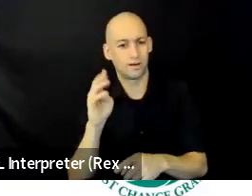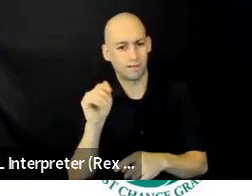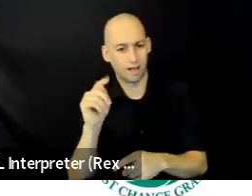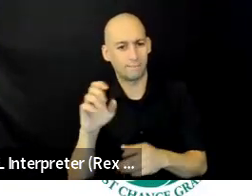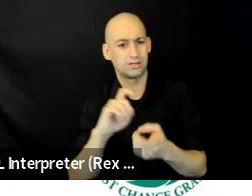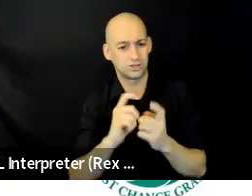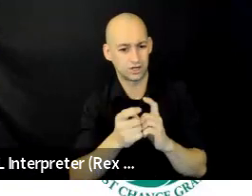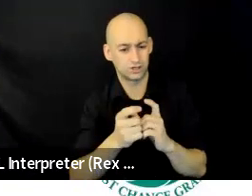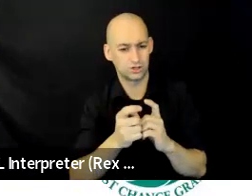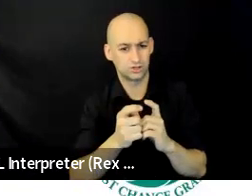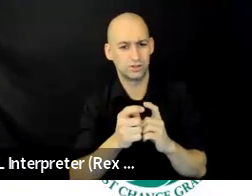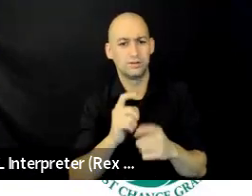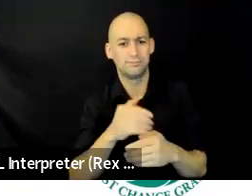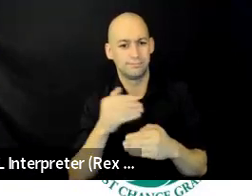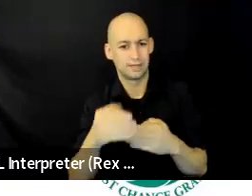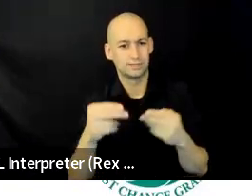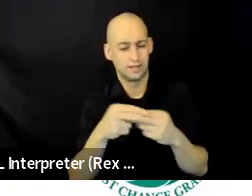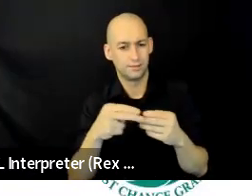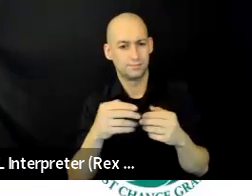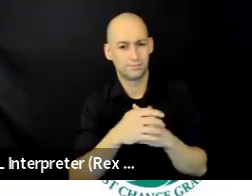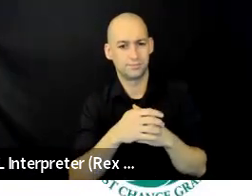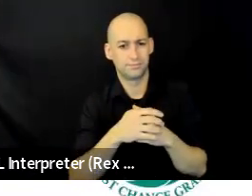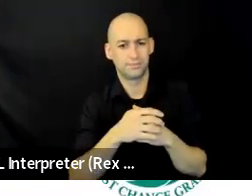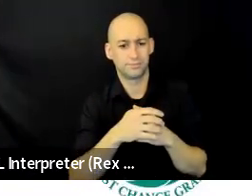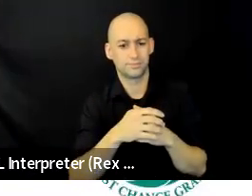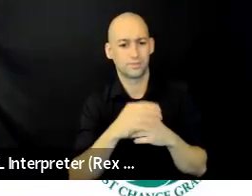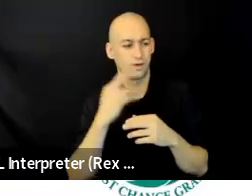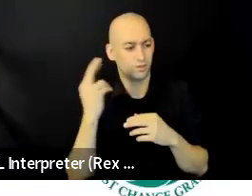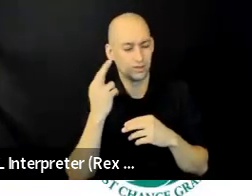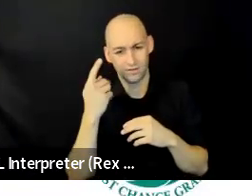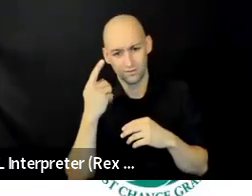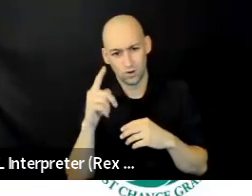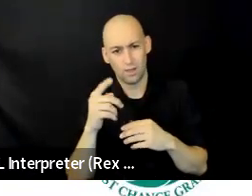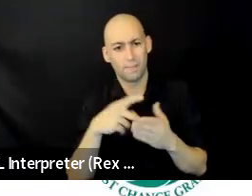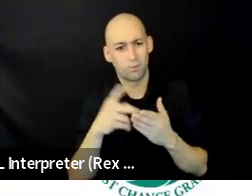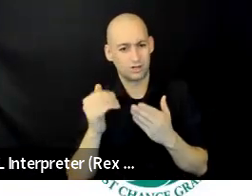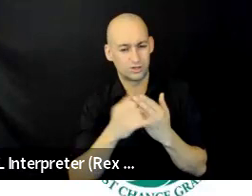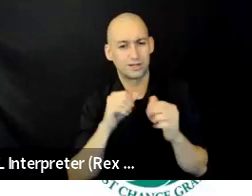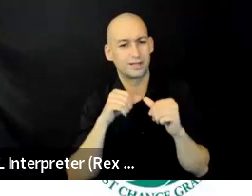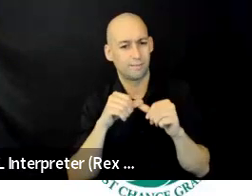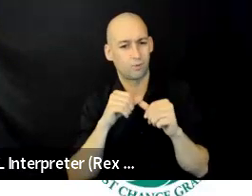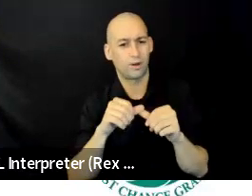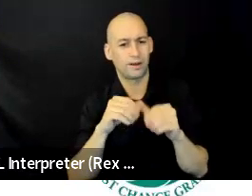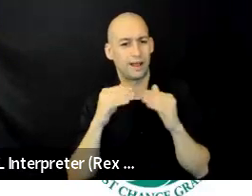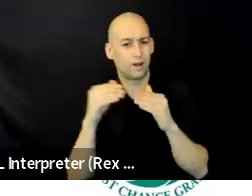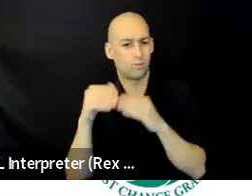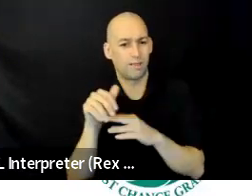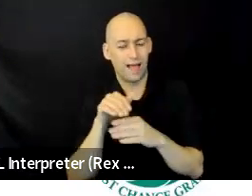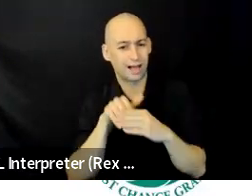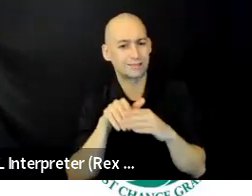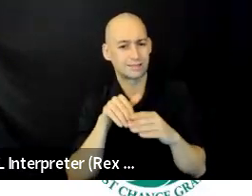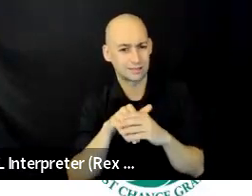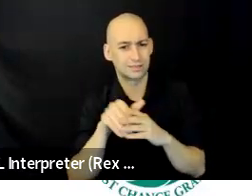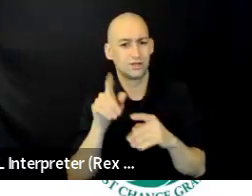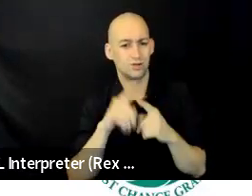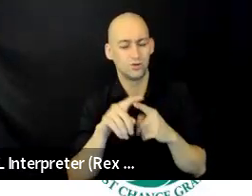slides, and erosion. Next slide, please. The purpose of the project is to maintain equitable access to this vital lifeline for